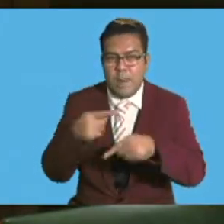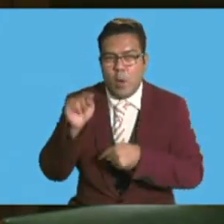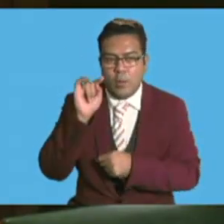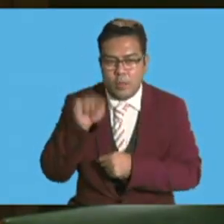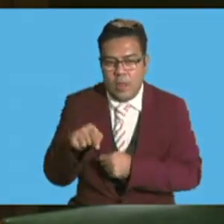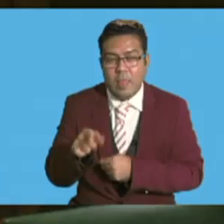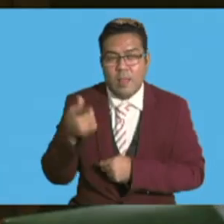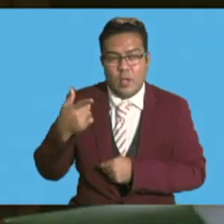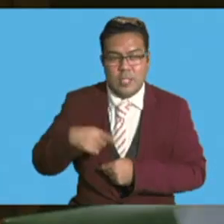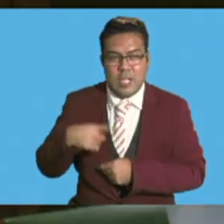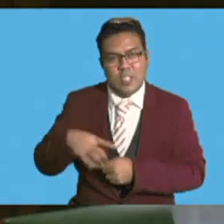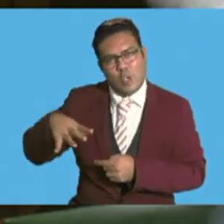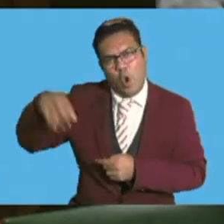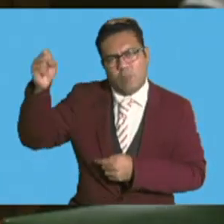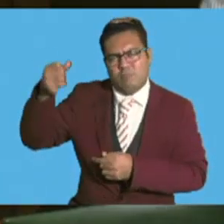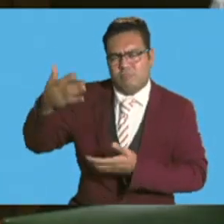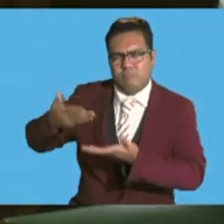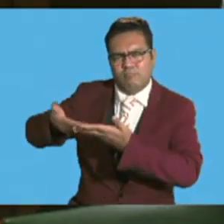Because that's gone.